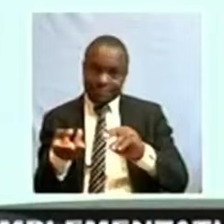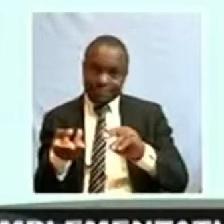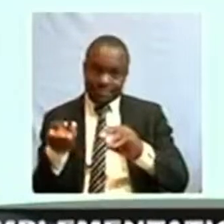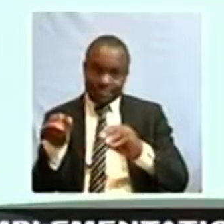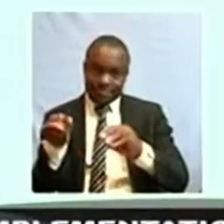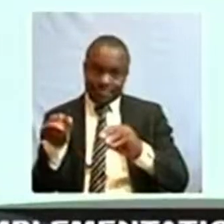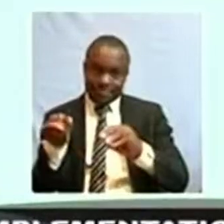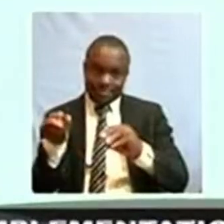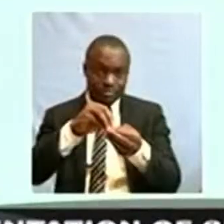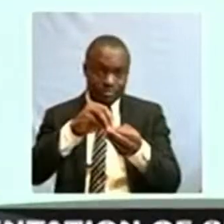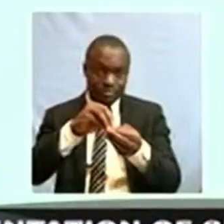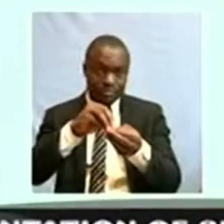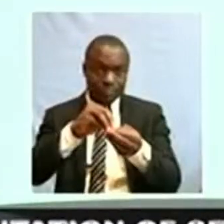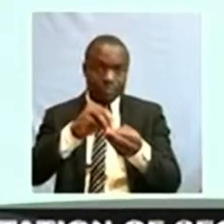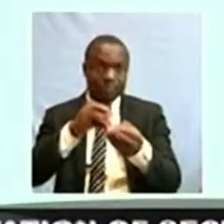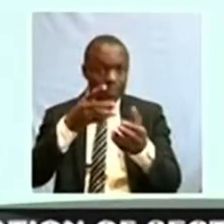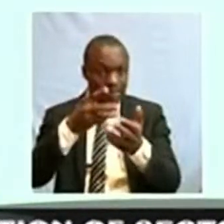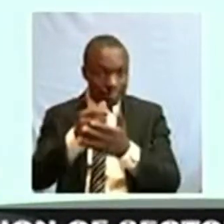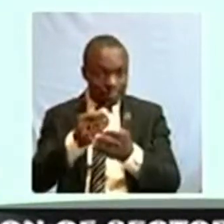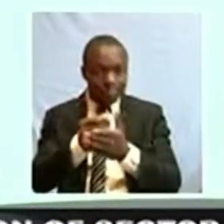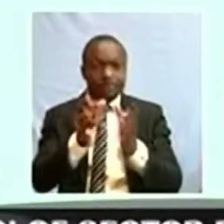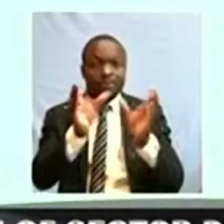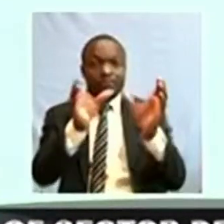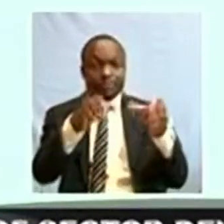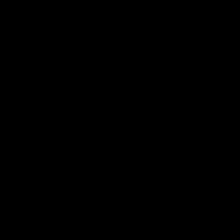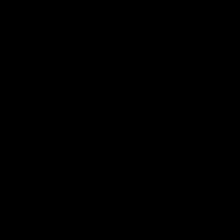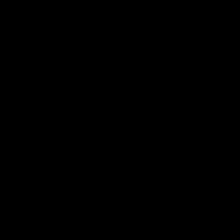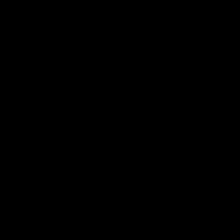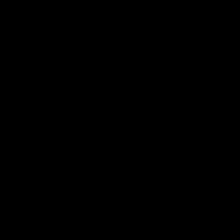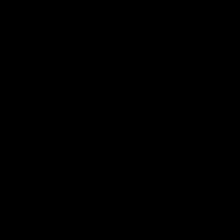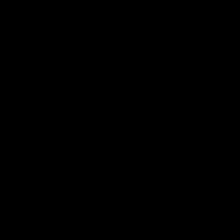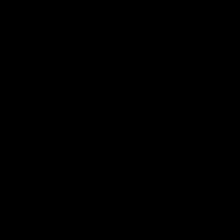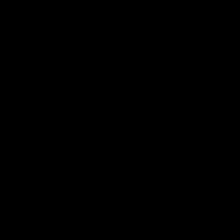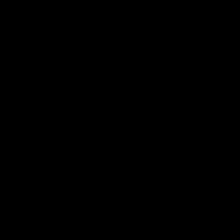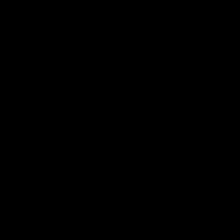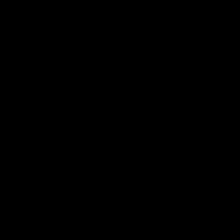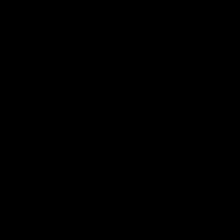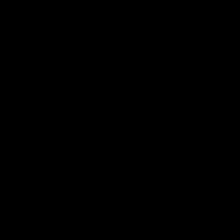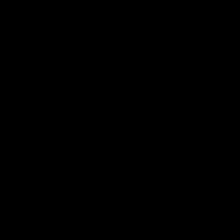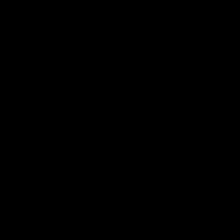Increased revenue base for the council and all